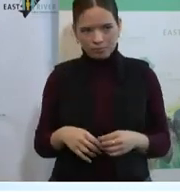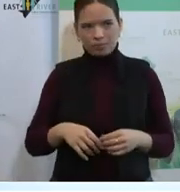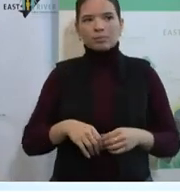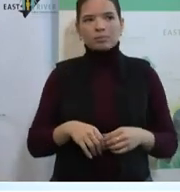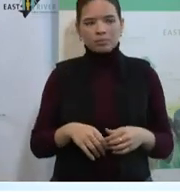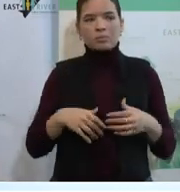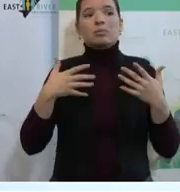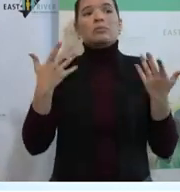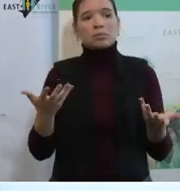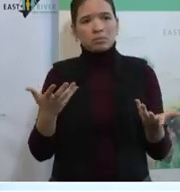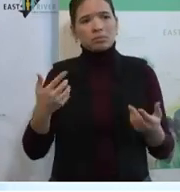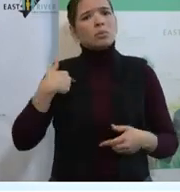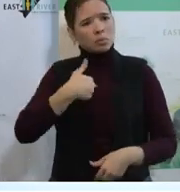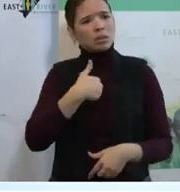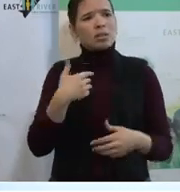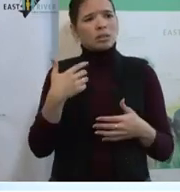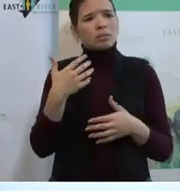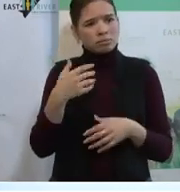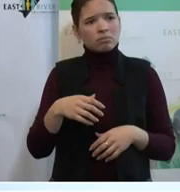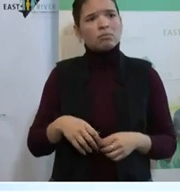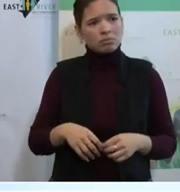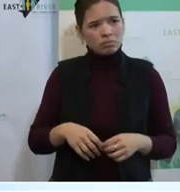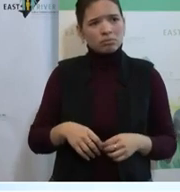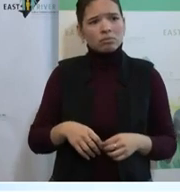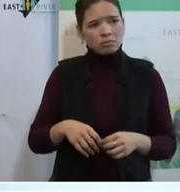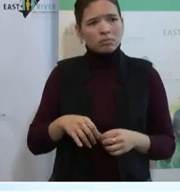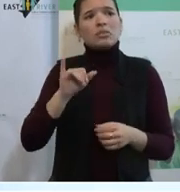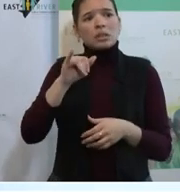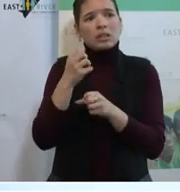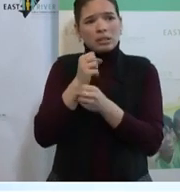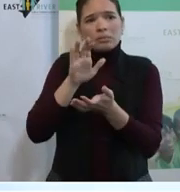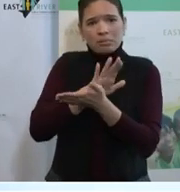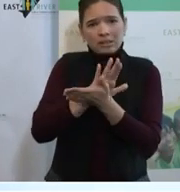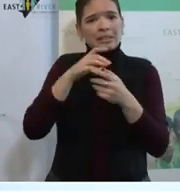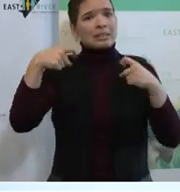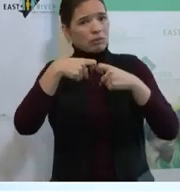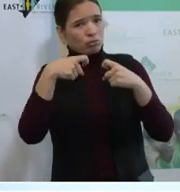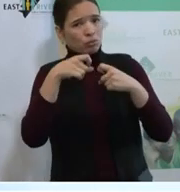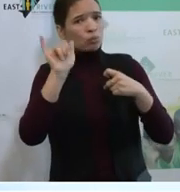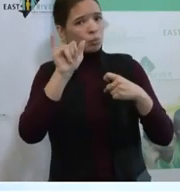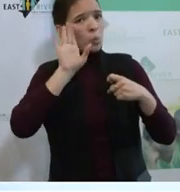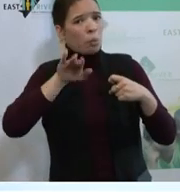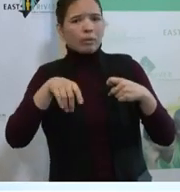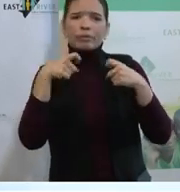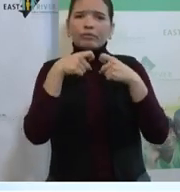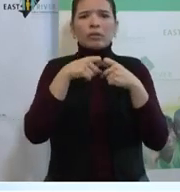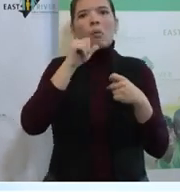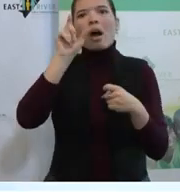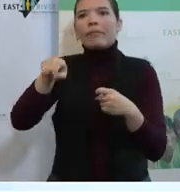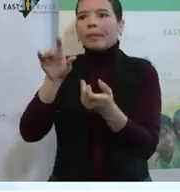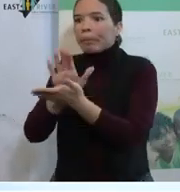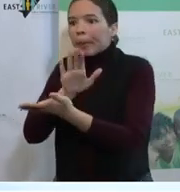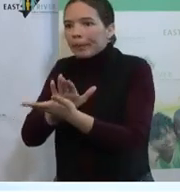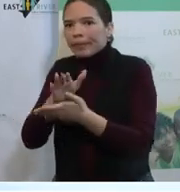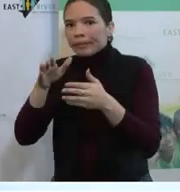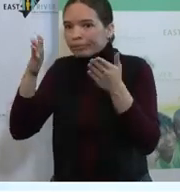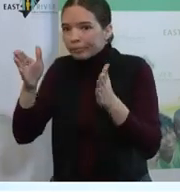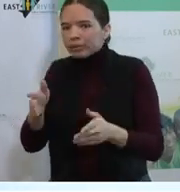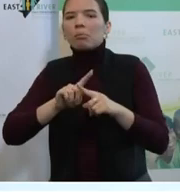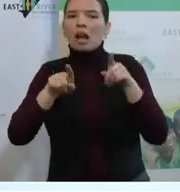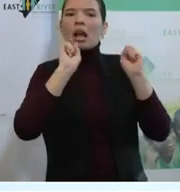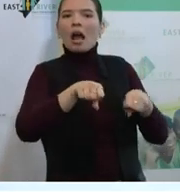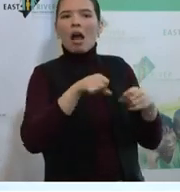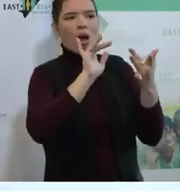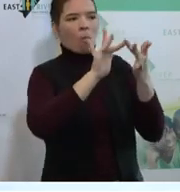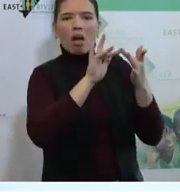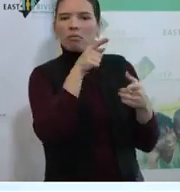electronically. And you just want to make sure you have those passwords and usernames so you can get all the information you need. And so I'm going to turn it back over for Q&A.